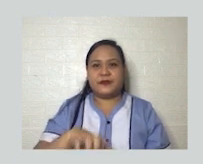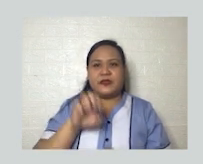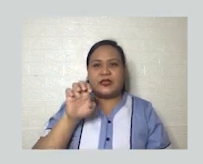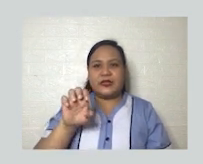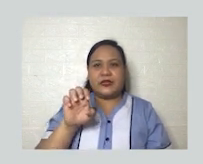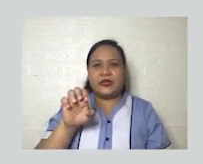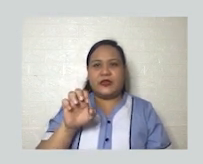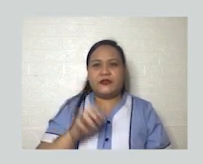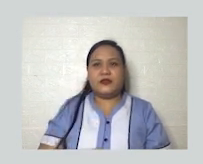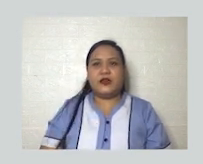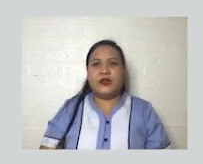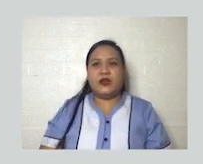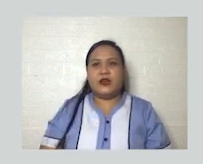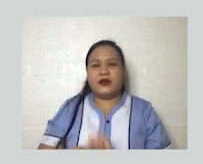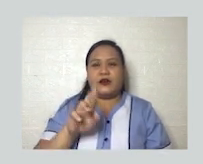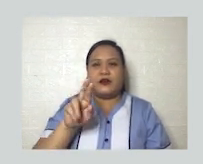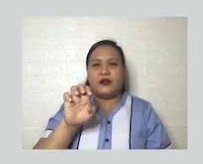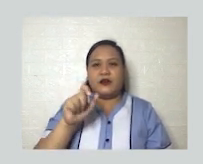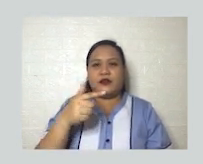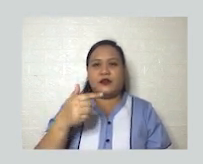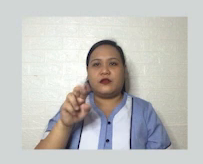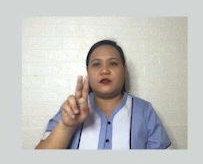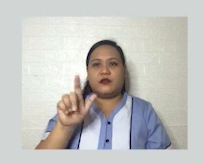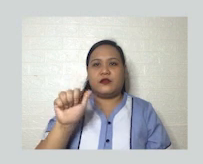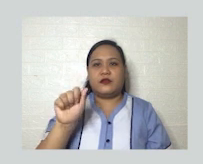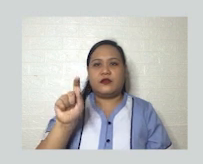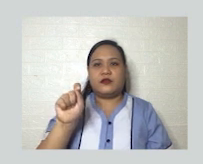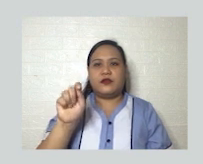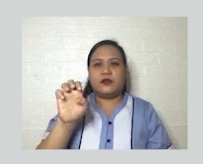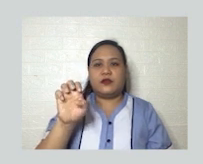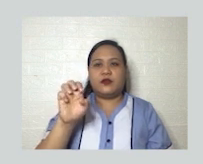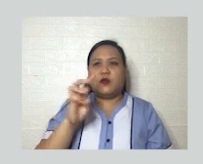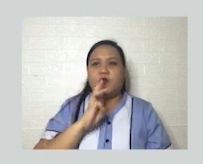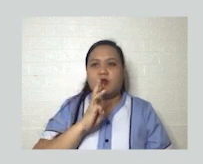Letter E, regulate watering.